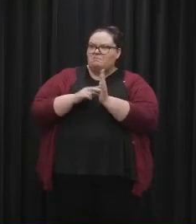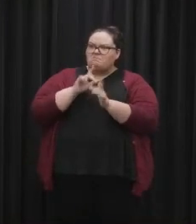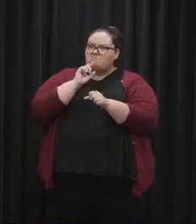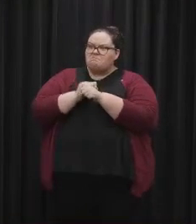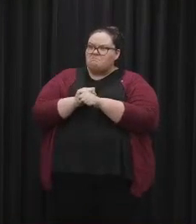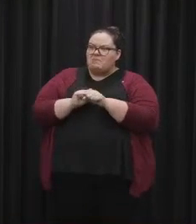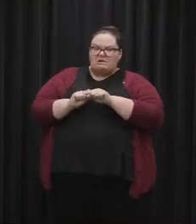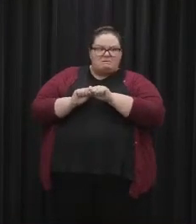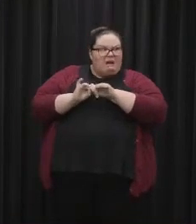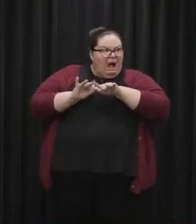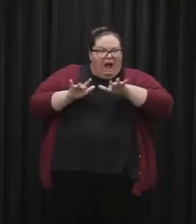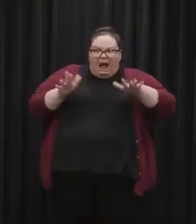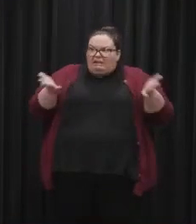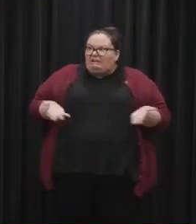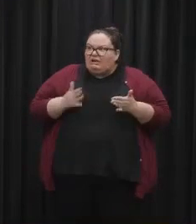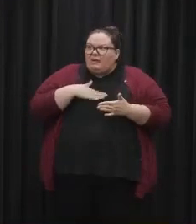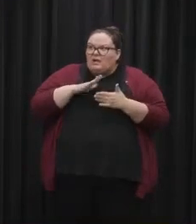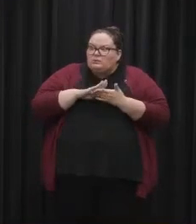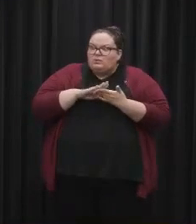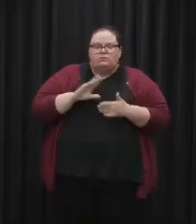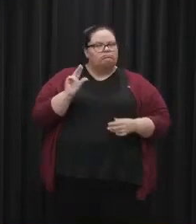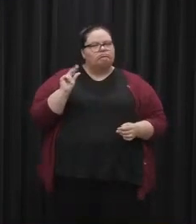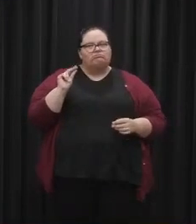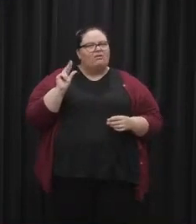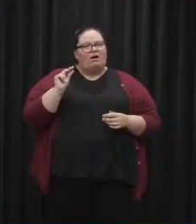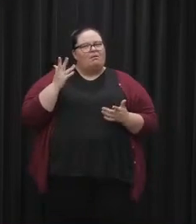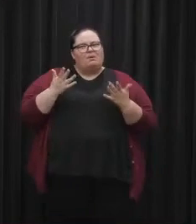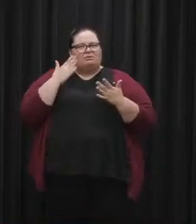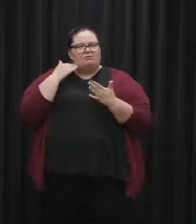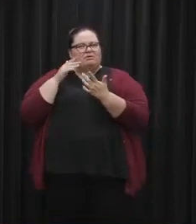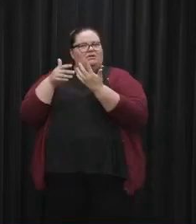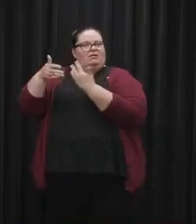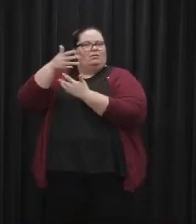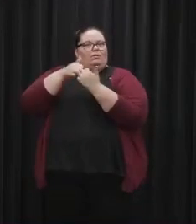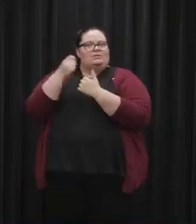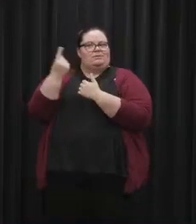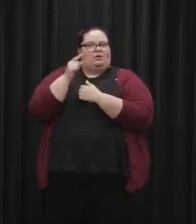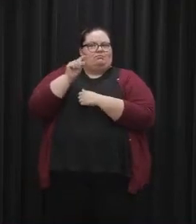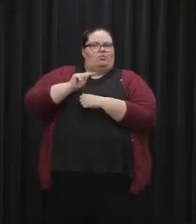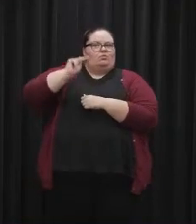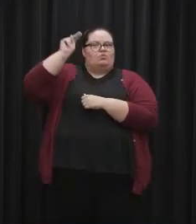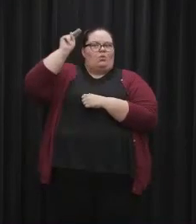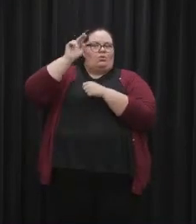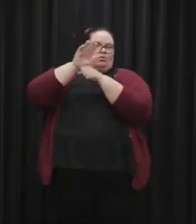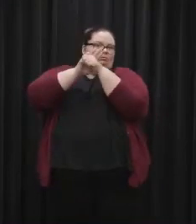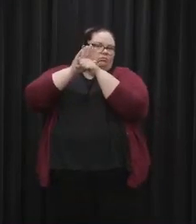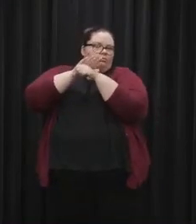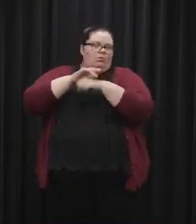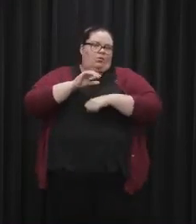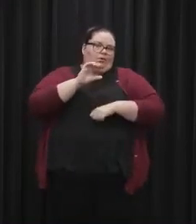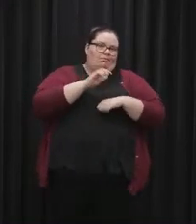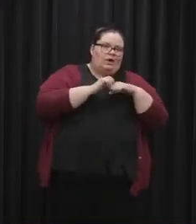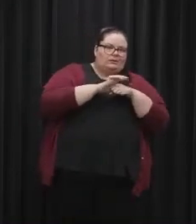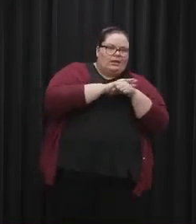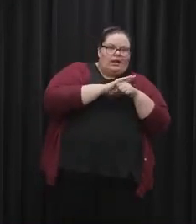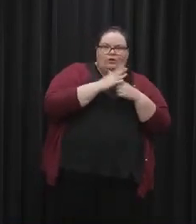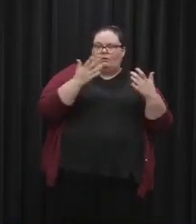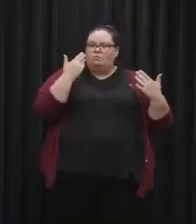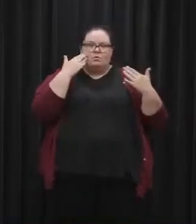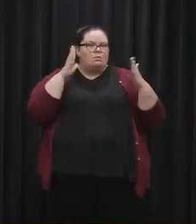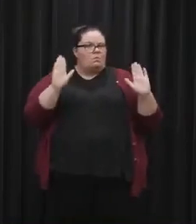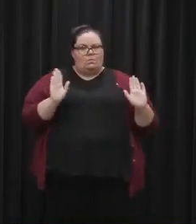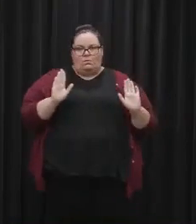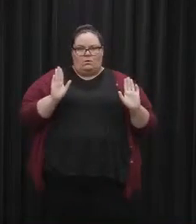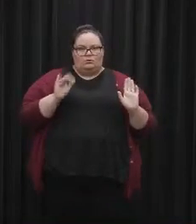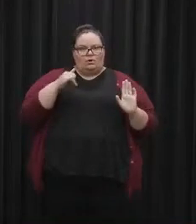an outbreak at their school. Again, they could be a close contact of a confirmed case from another setting outside the school. So